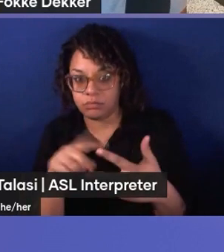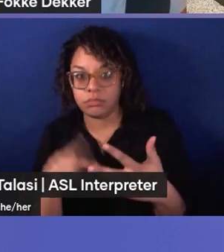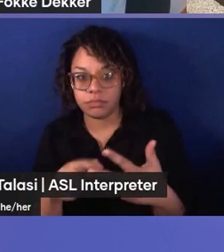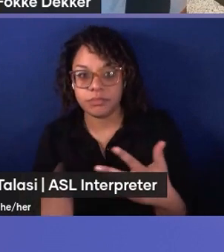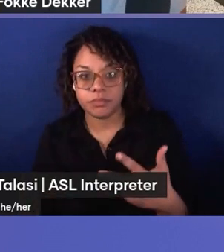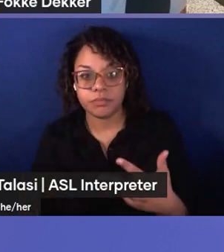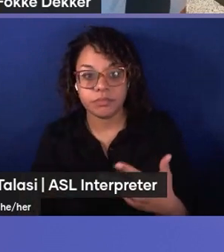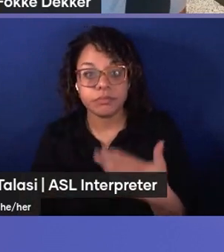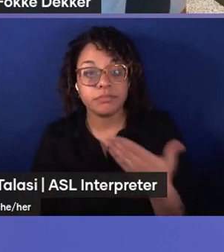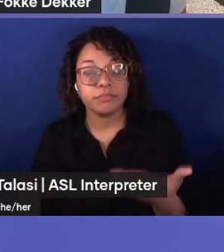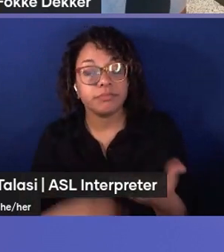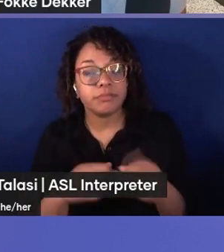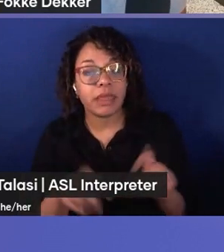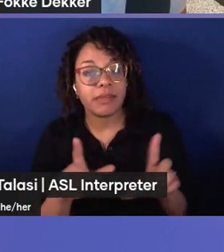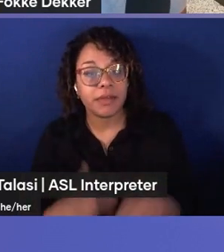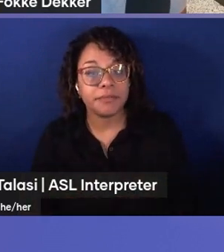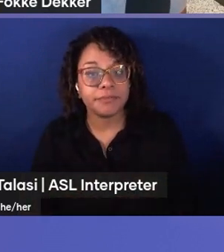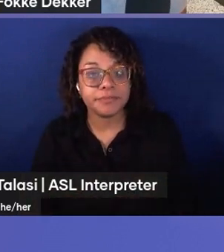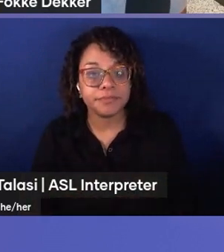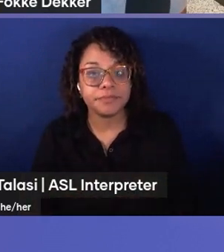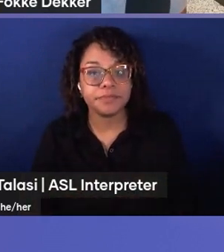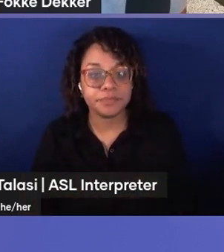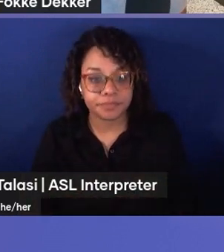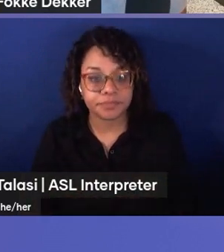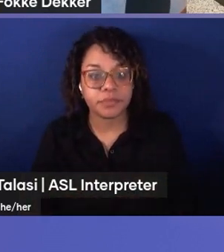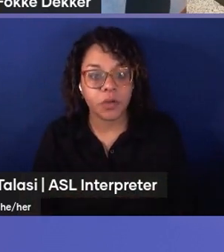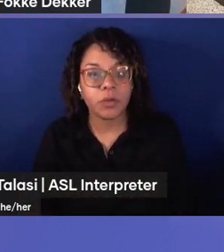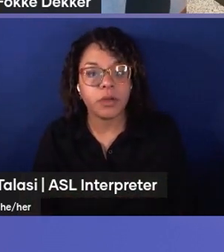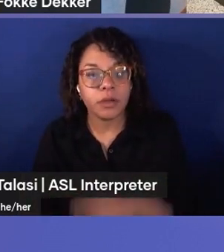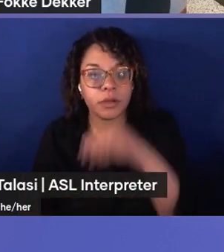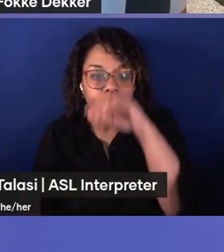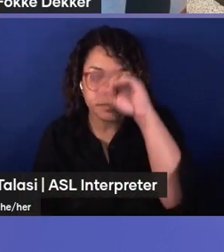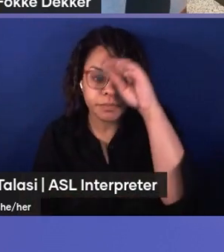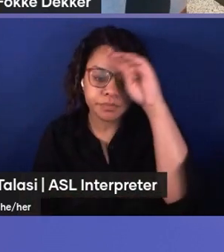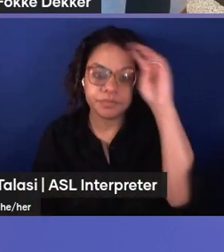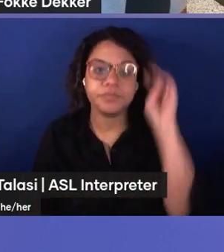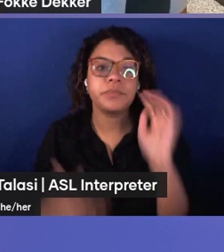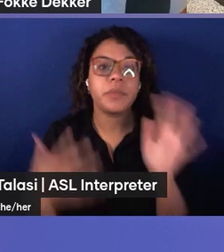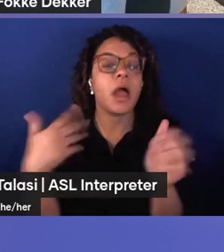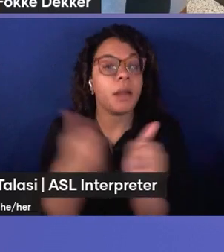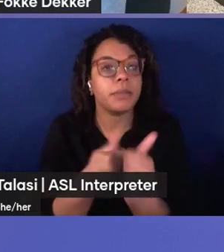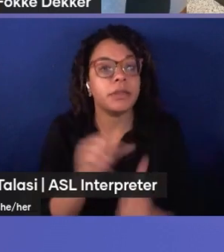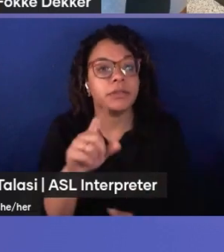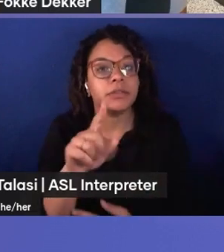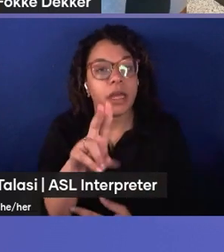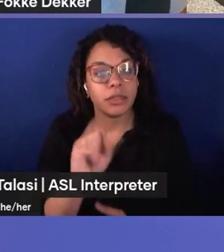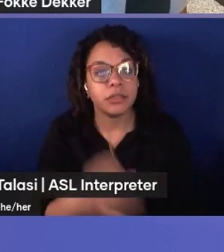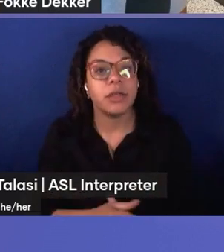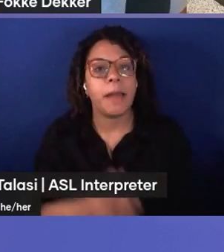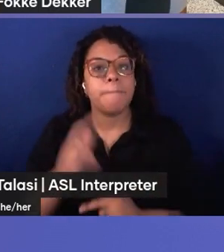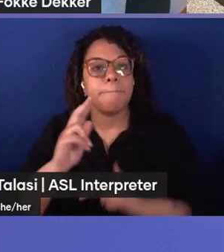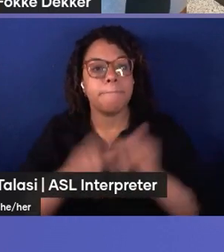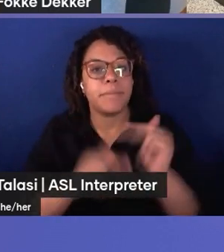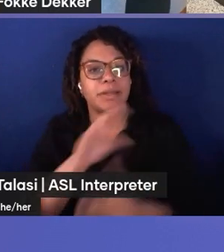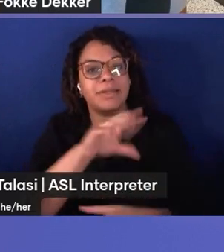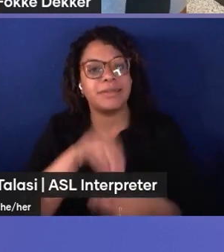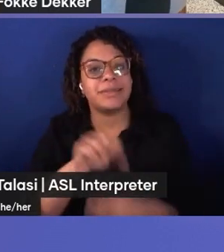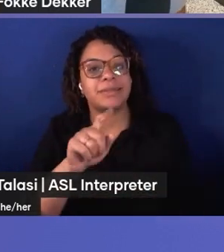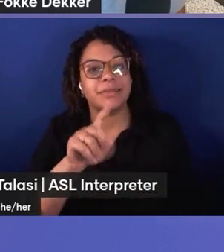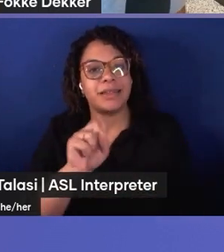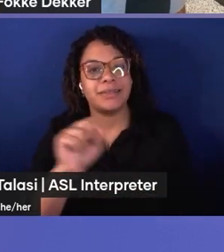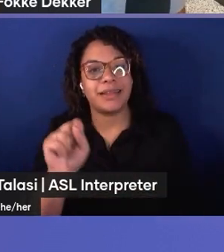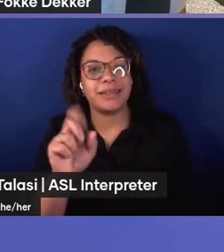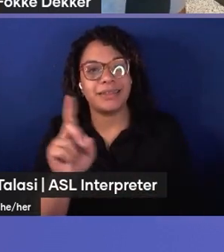Bram, next slide, please. So yeah, and then there's updating the status. We're using the built-in status SDK provided